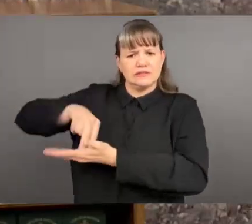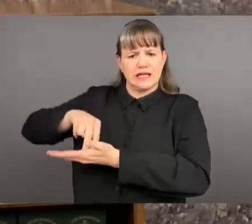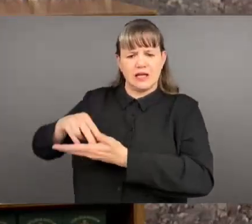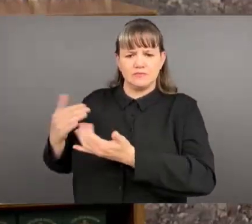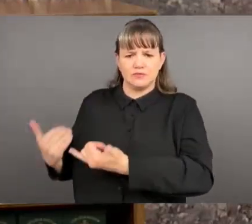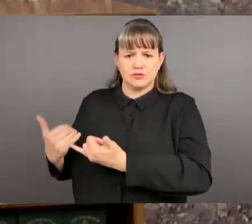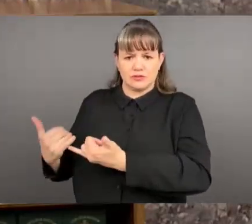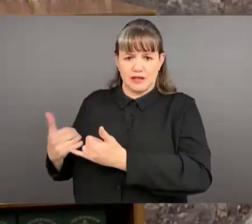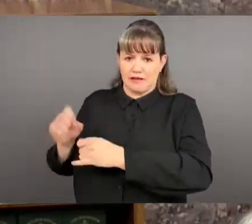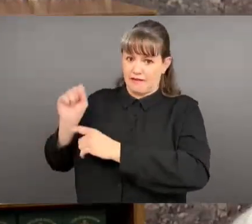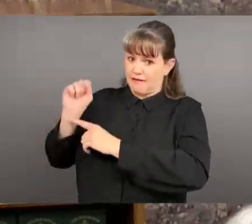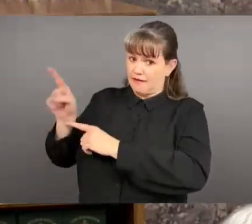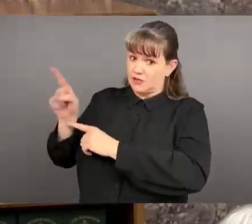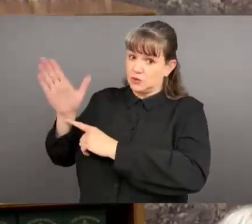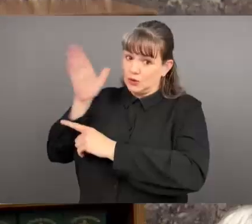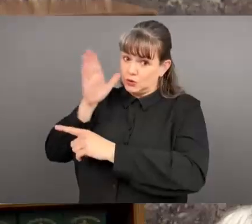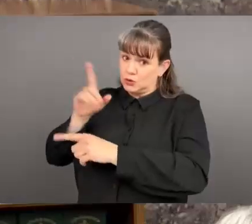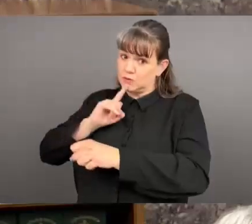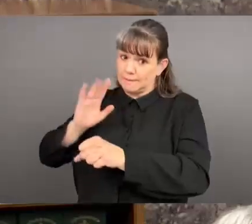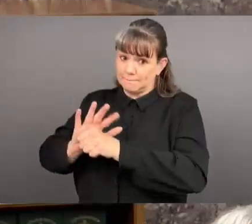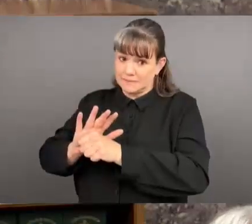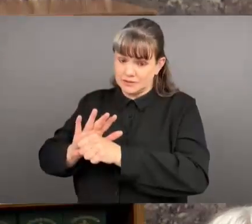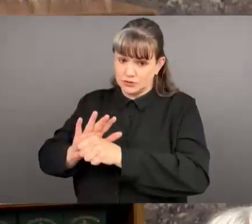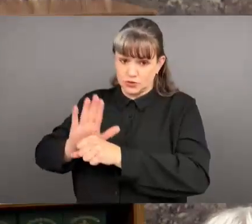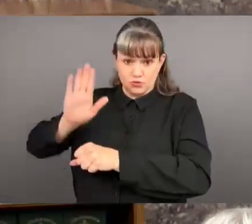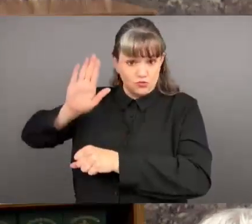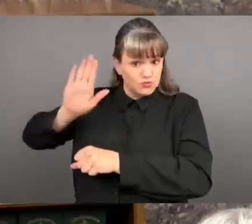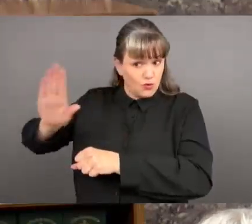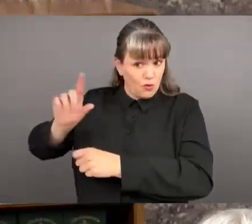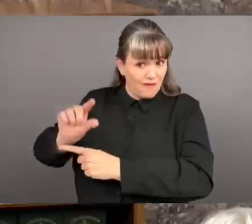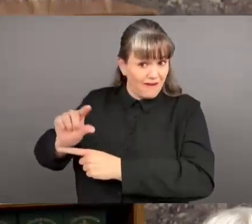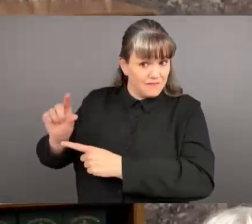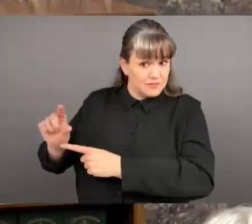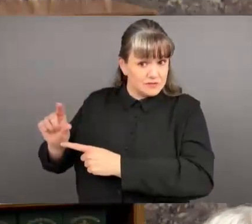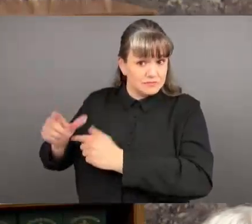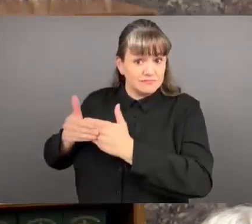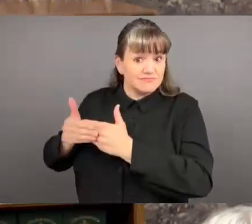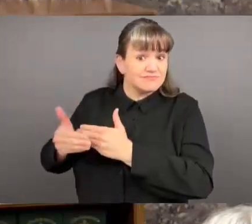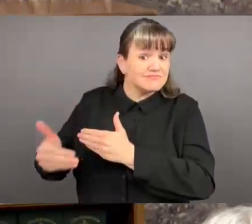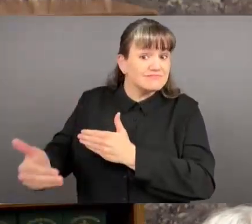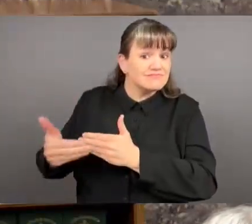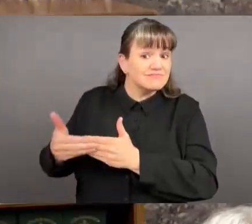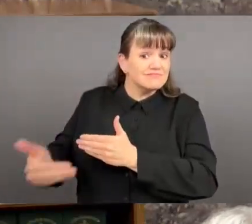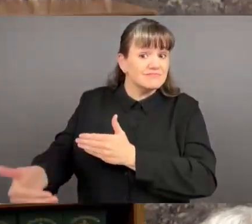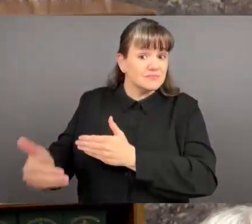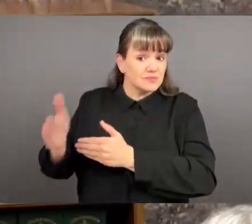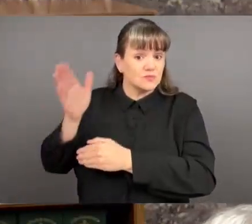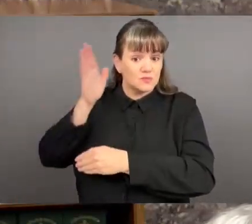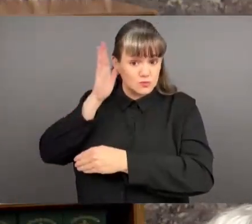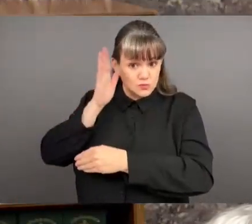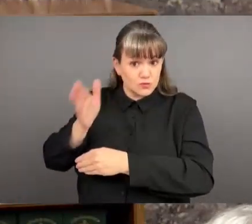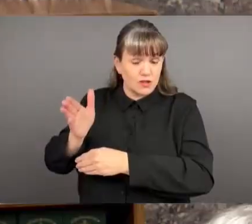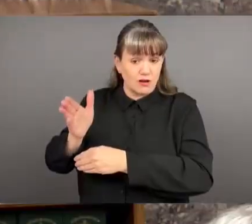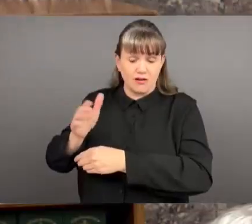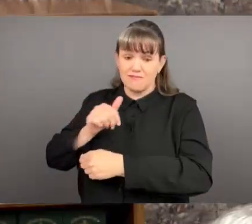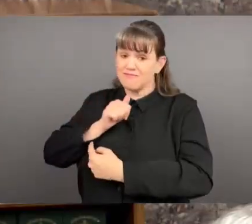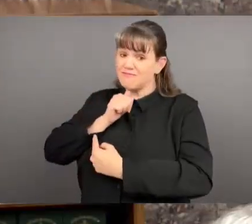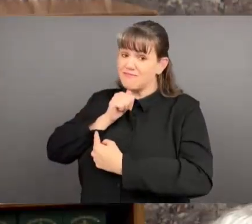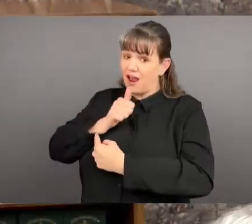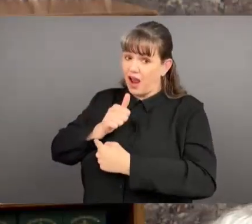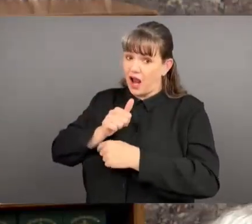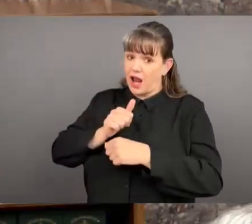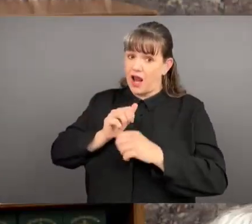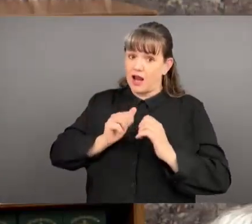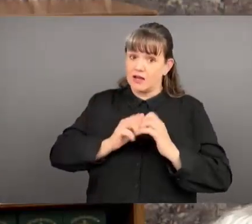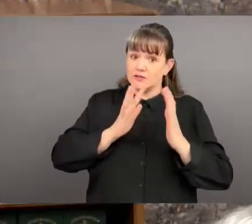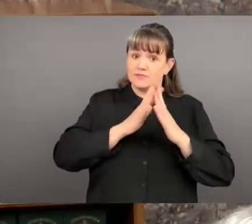this session, that his government will not implement road pricing in any form,